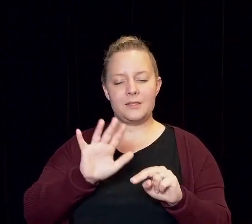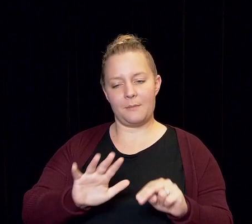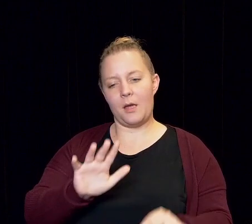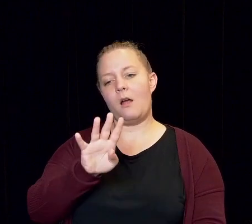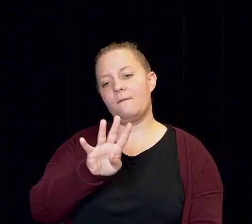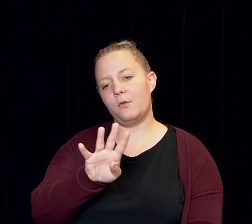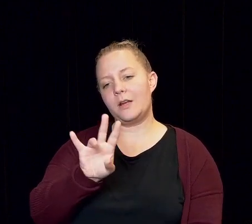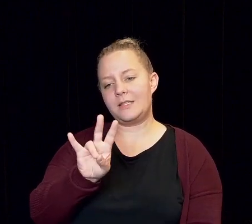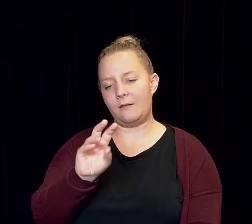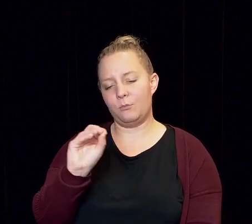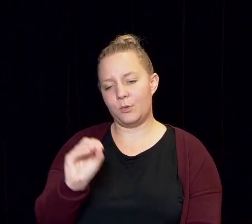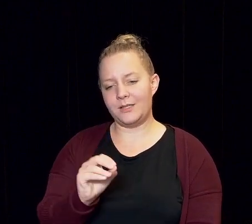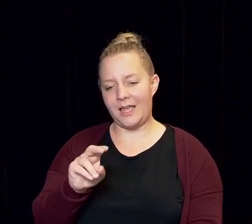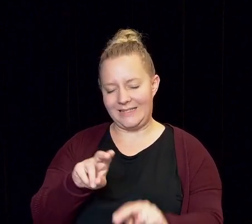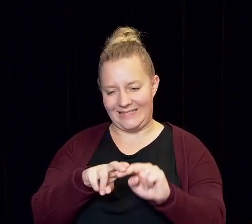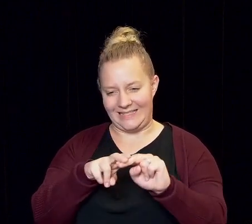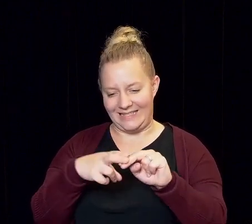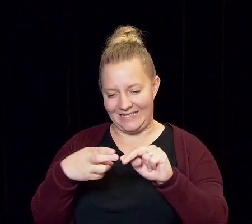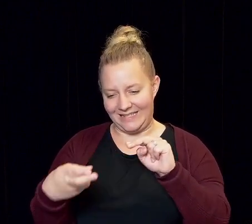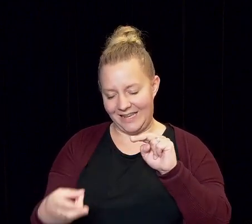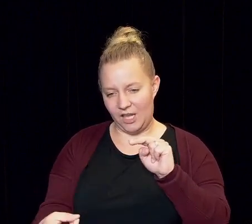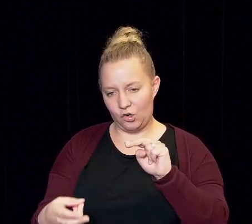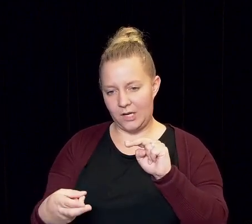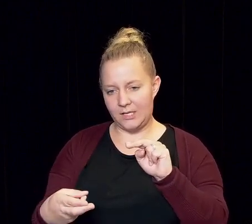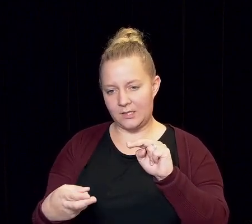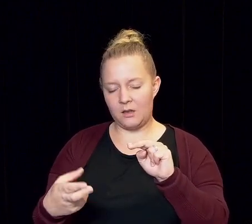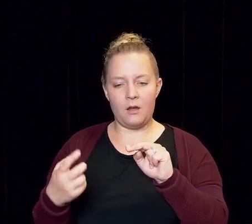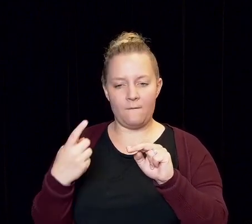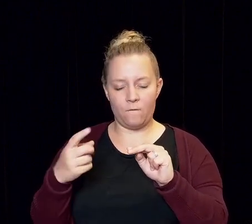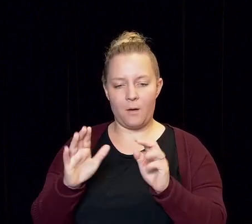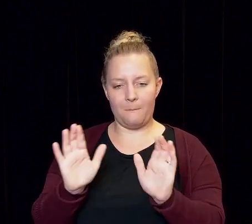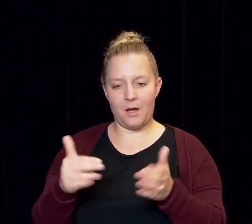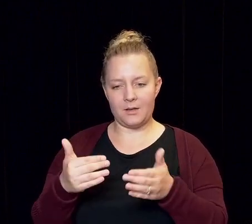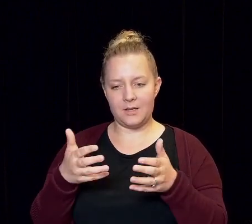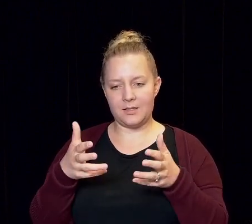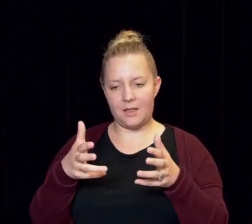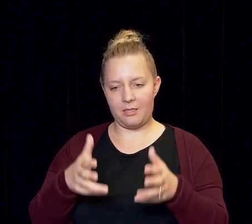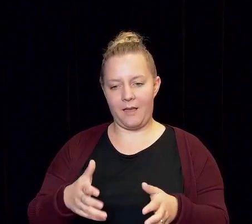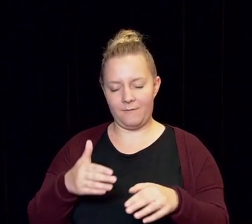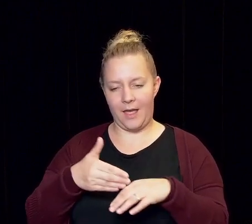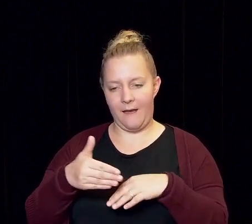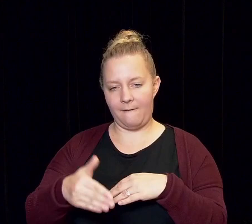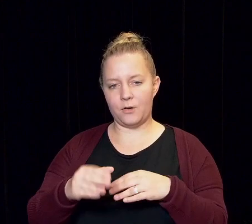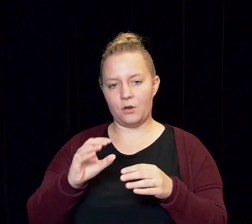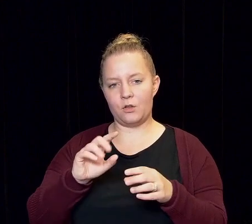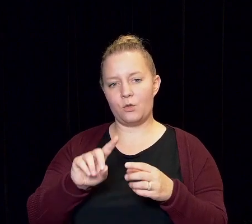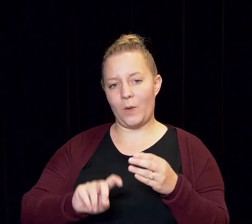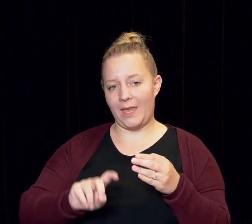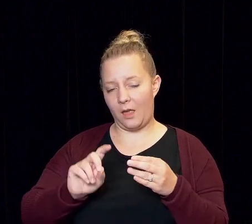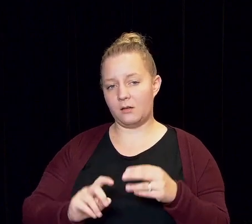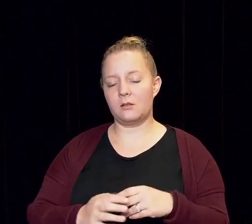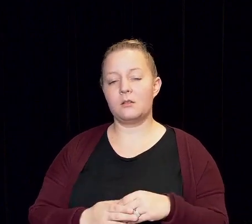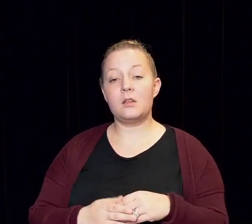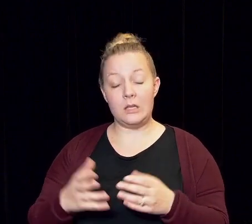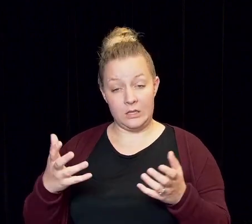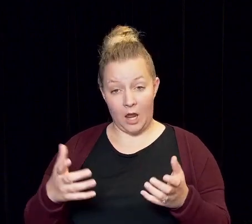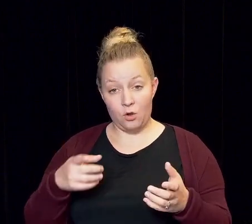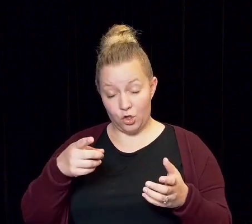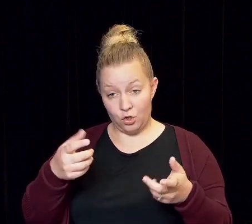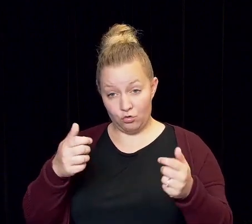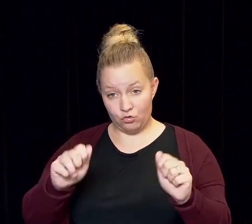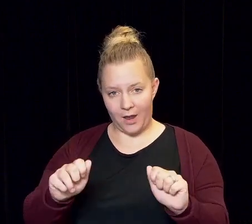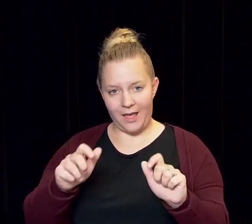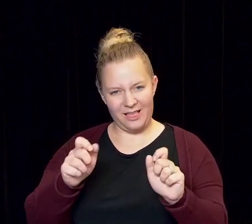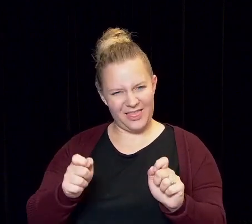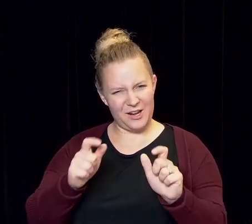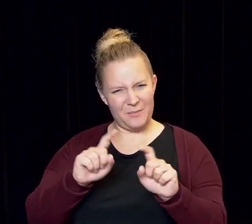47% decrease in the amount of boxes she had left after that weekend. We're going to do our you try a little